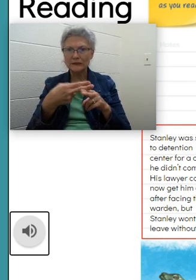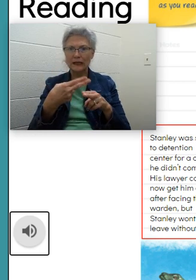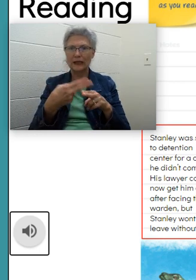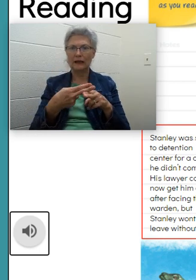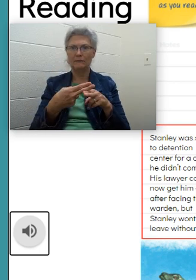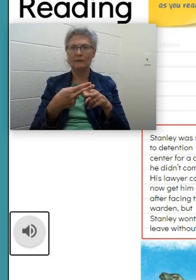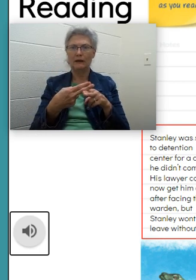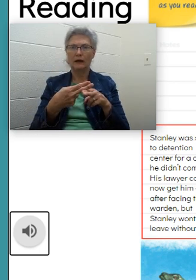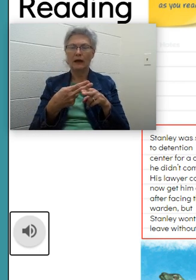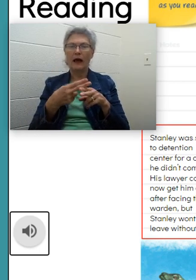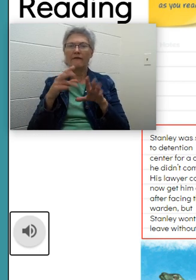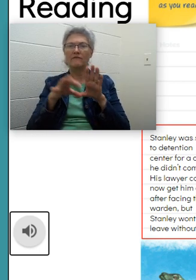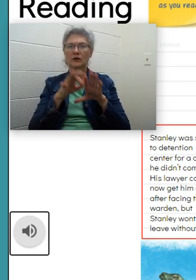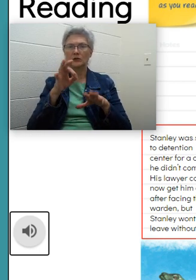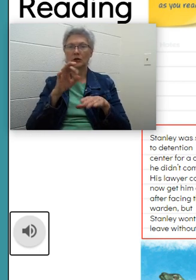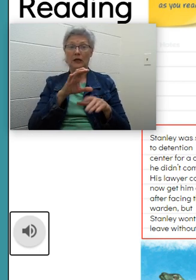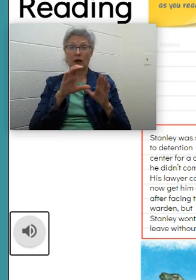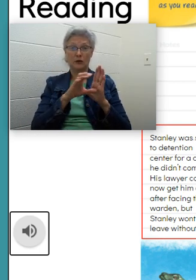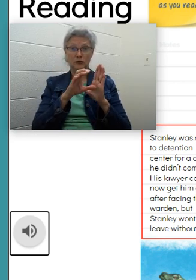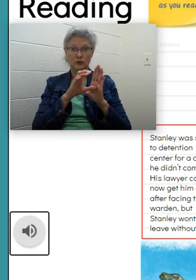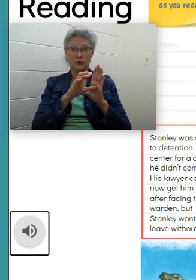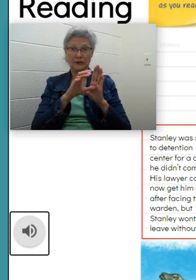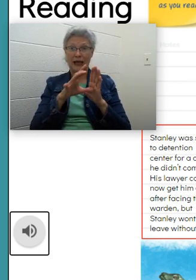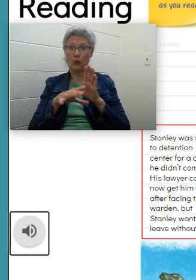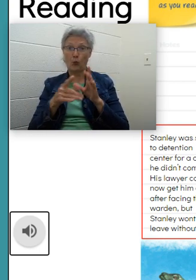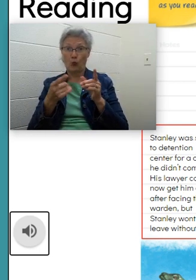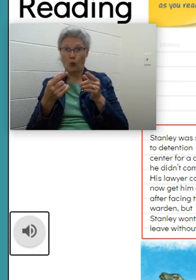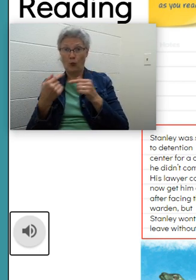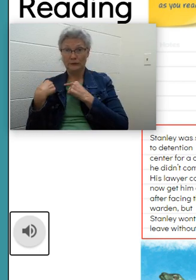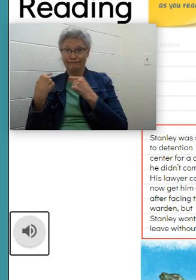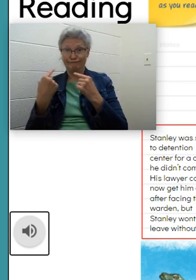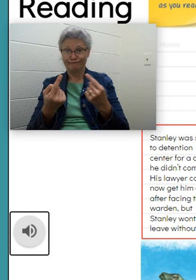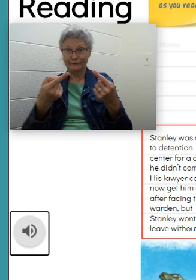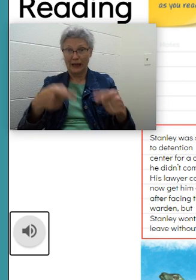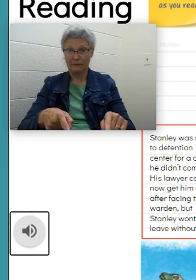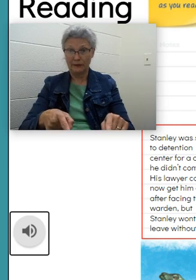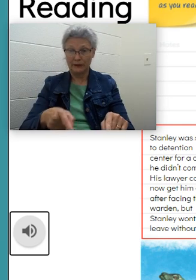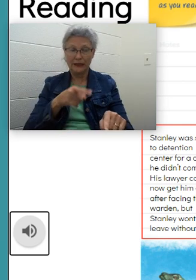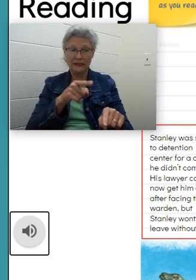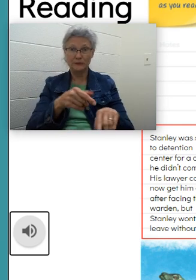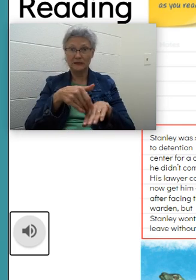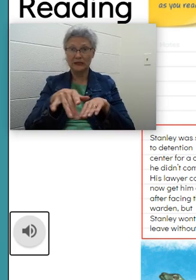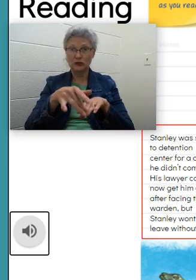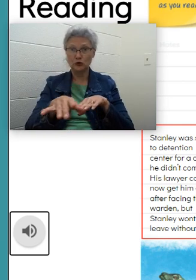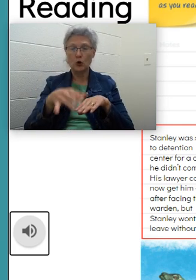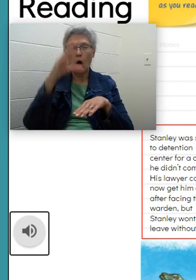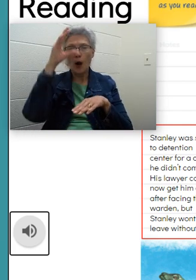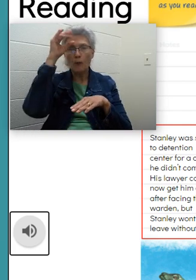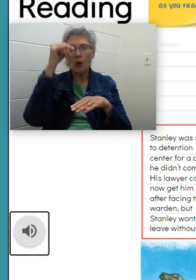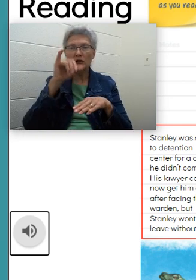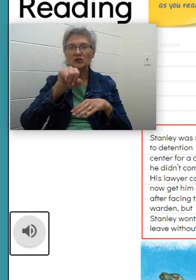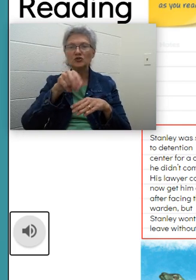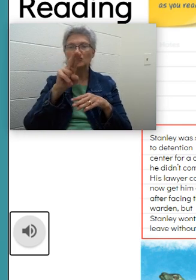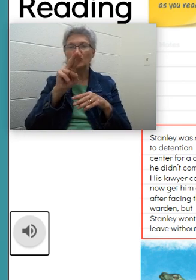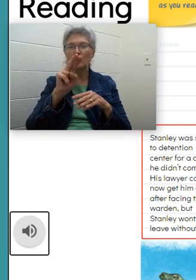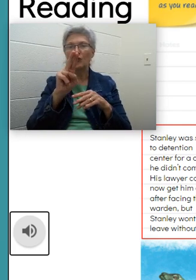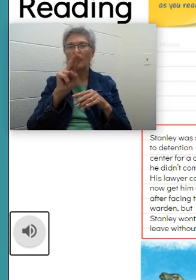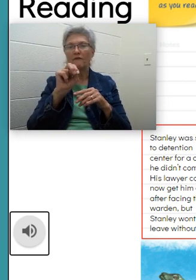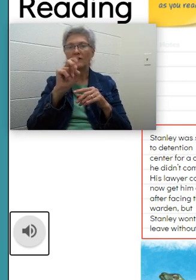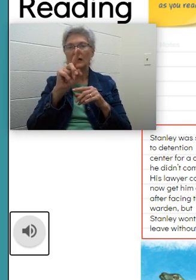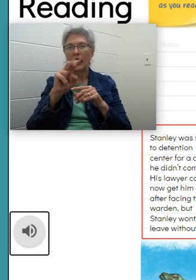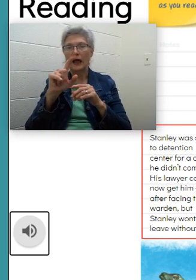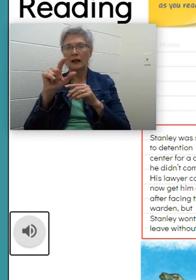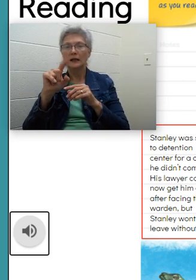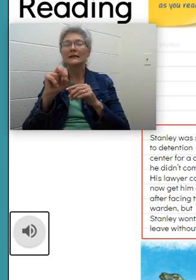name. Find out characters. We also find out what's been going on. We find out that he's been sent to a boys' juvenile detention center